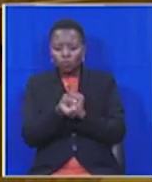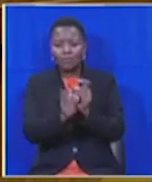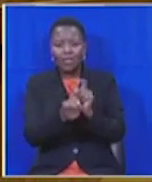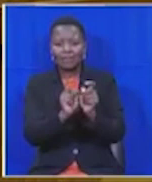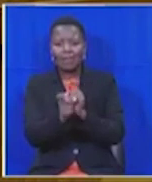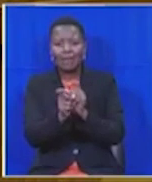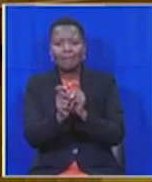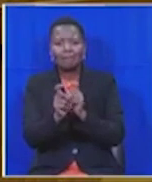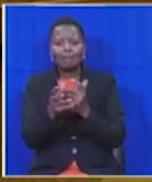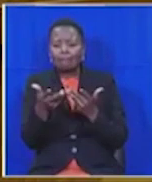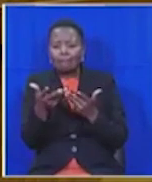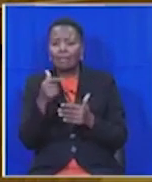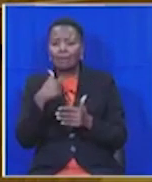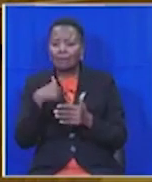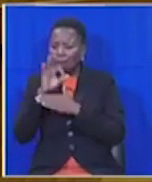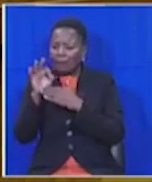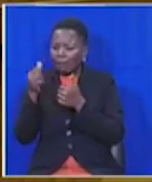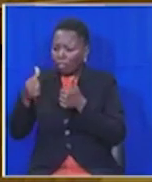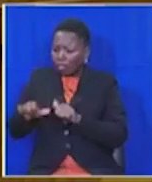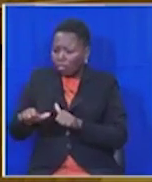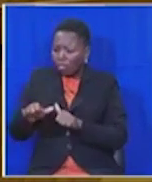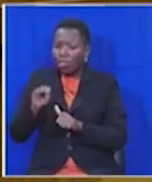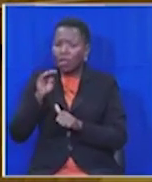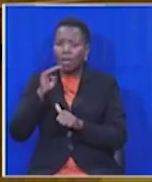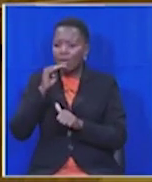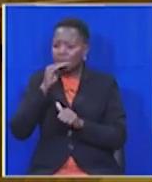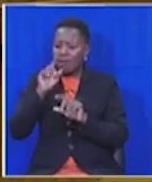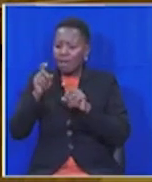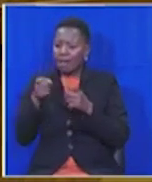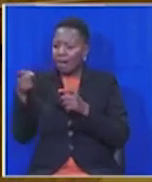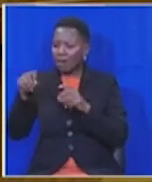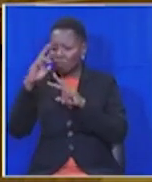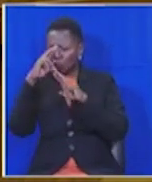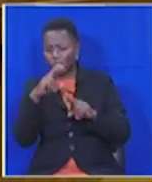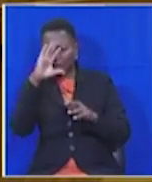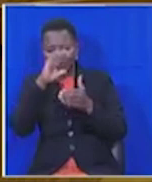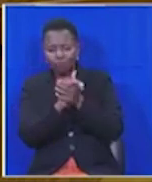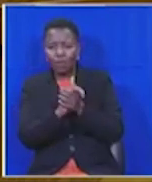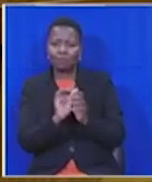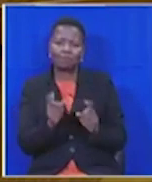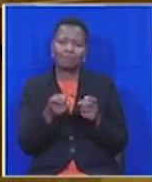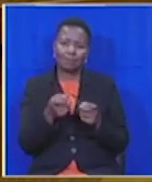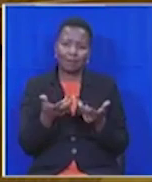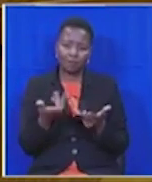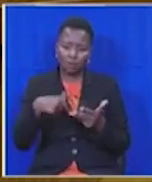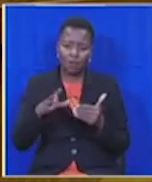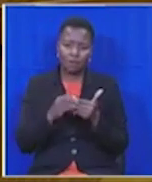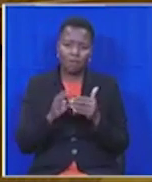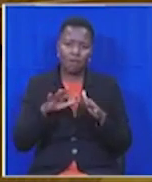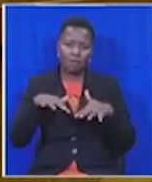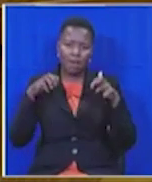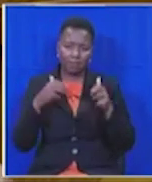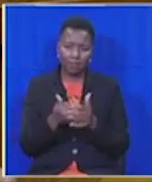planning, we'll be unable to have rules that are respected, that have credibility in terms of the members of the